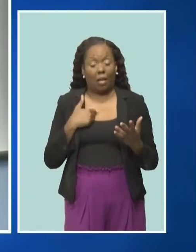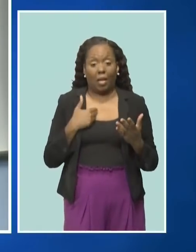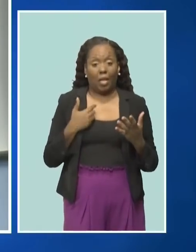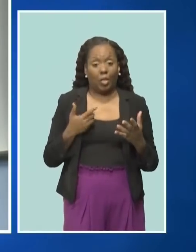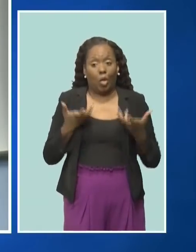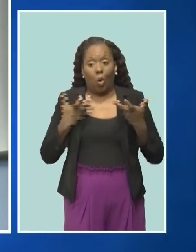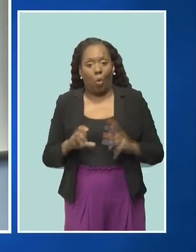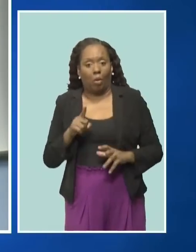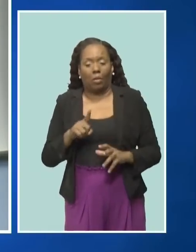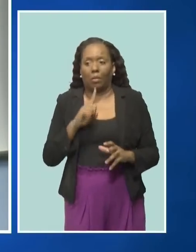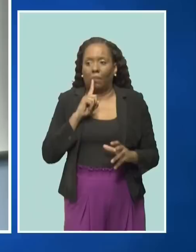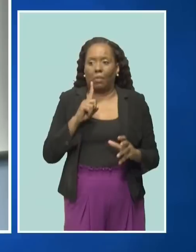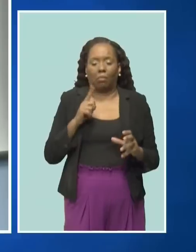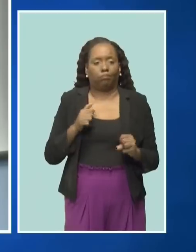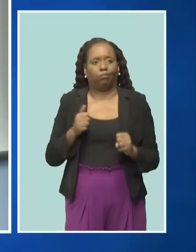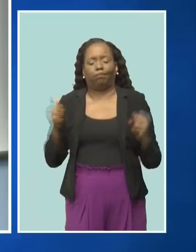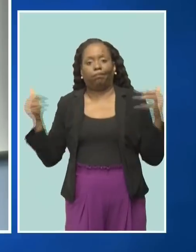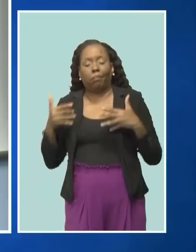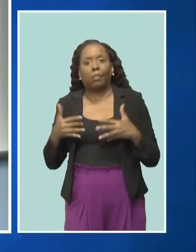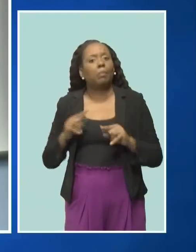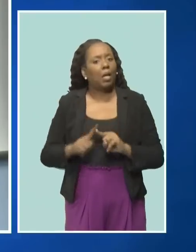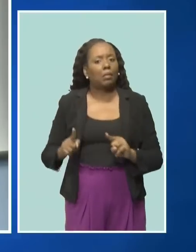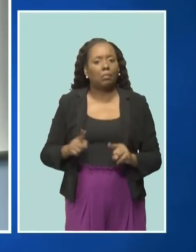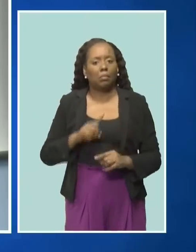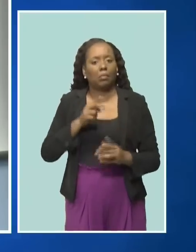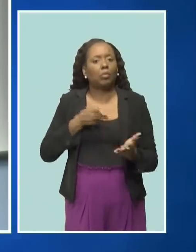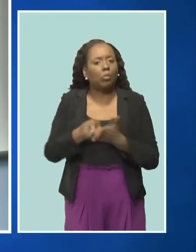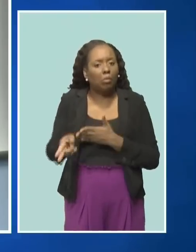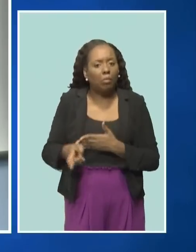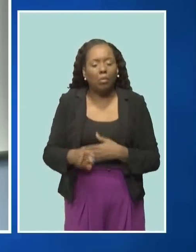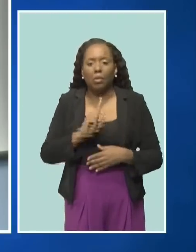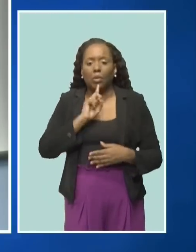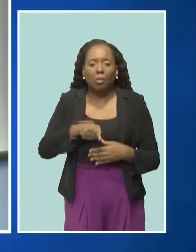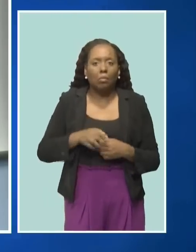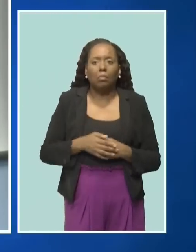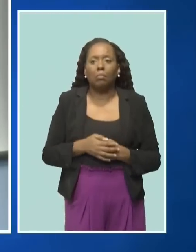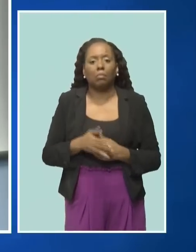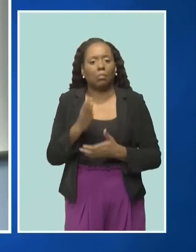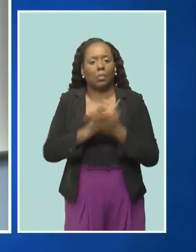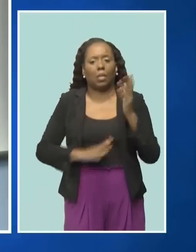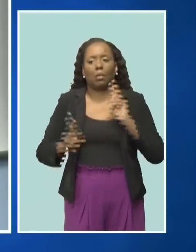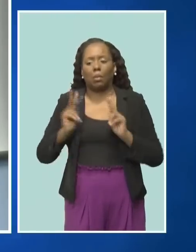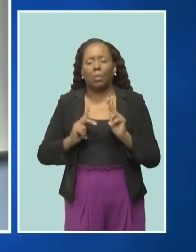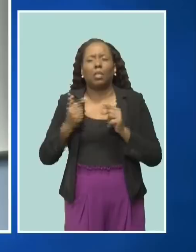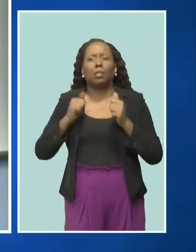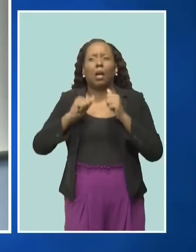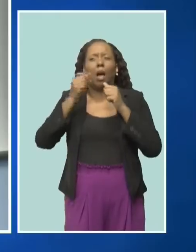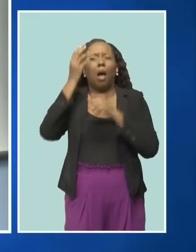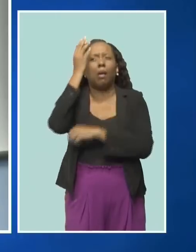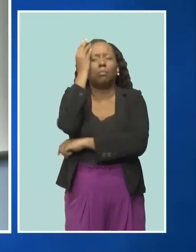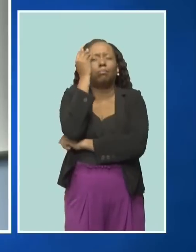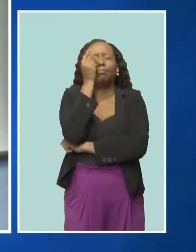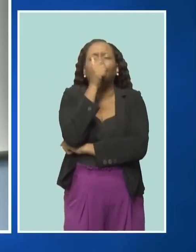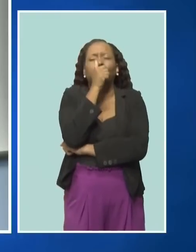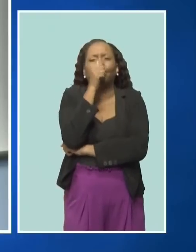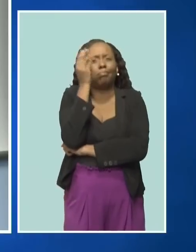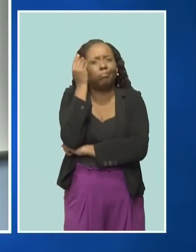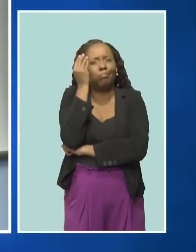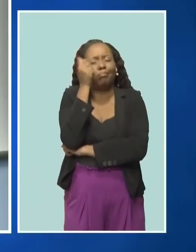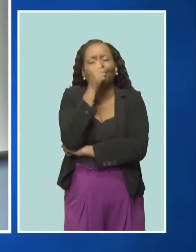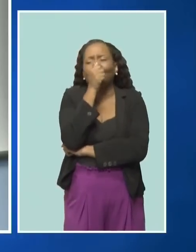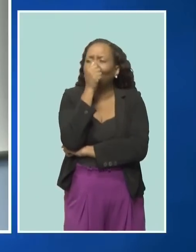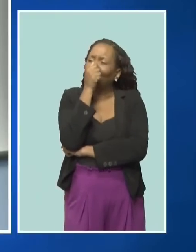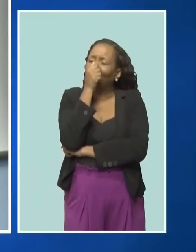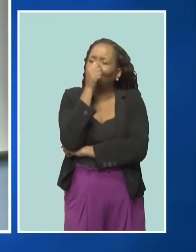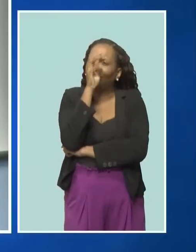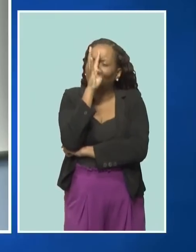fact. There are people who spend all of their time trying to come up with these new tools. And so it is not just about